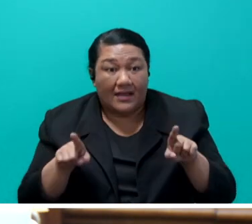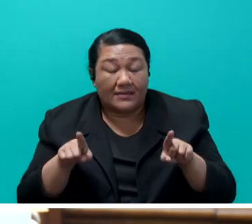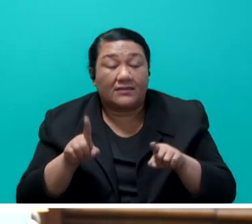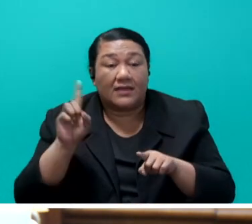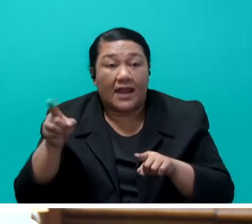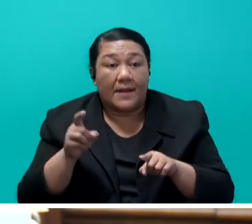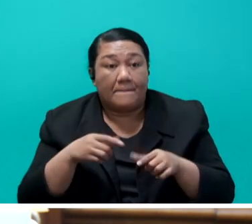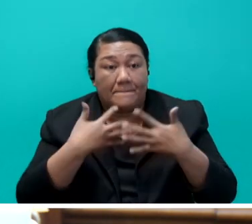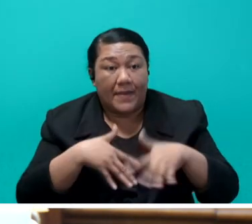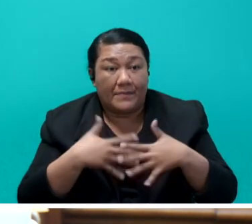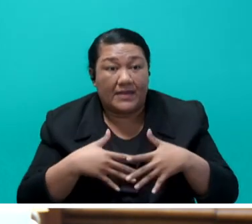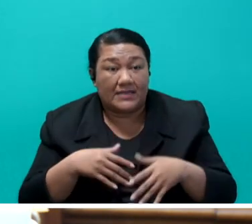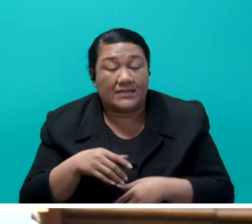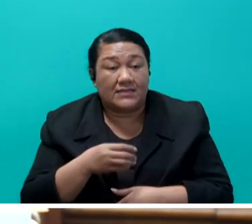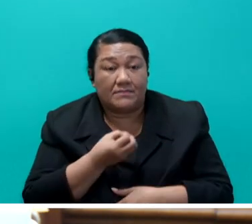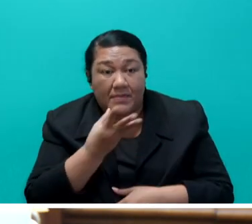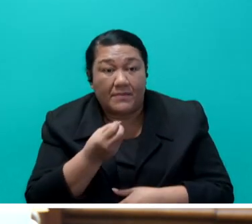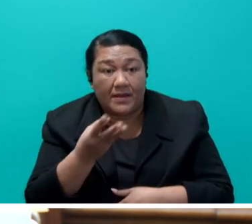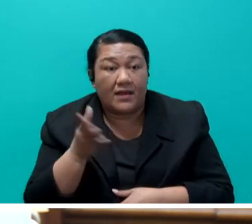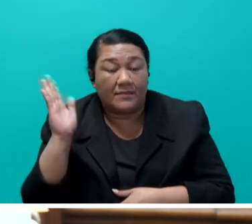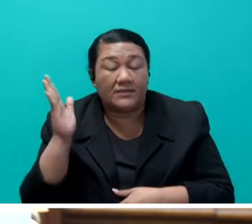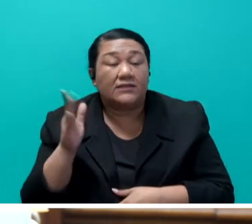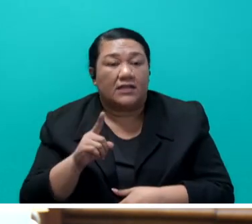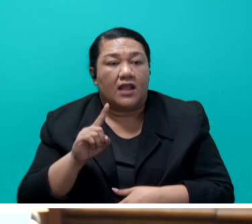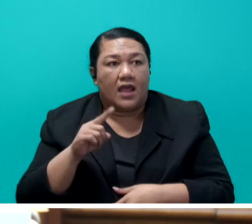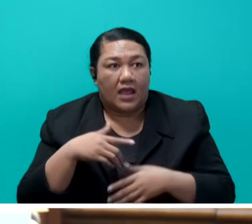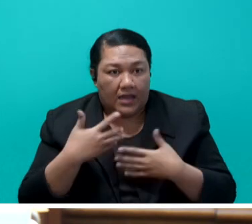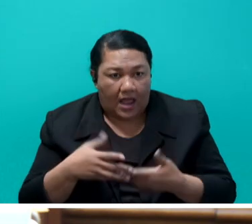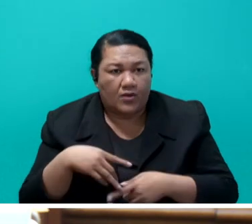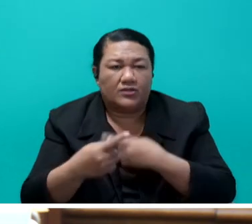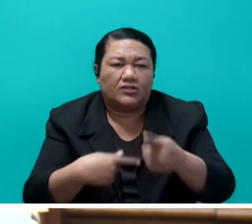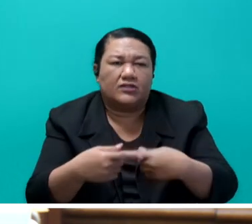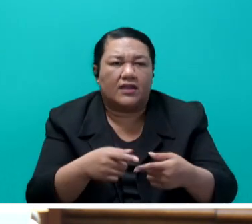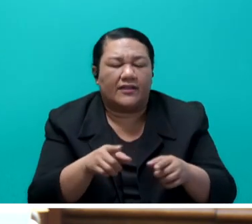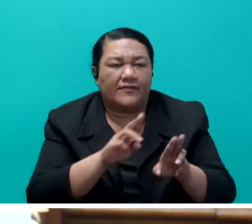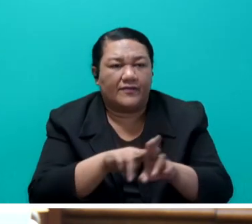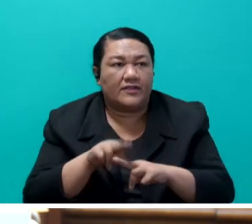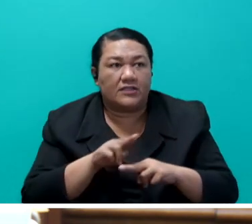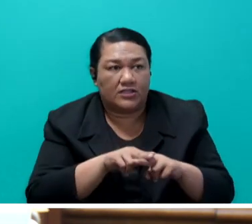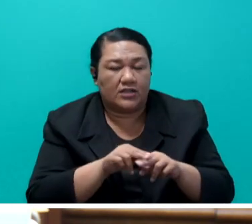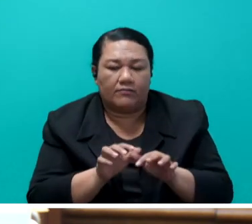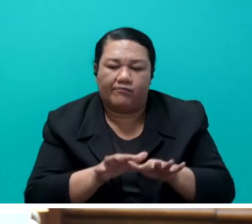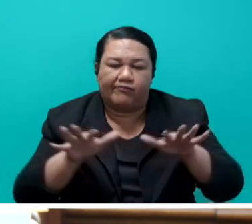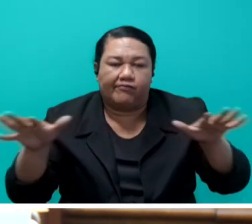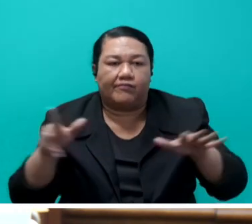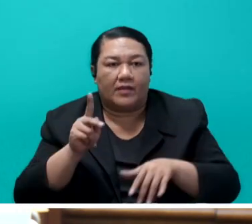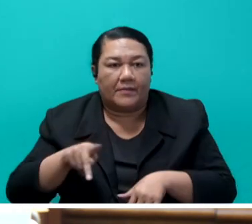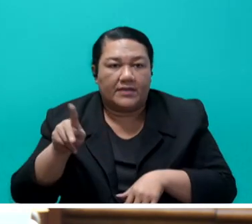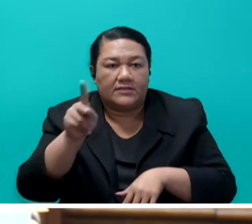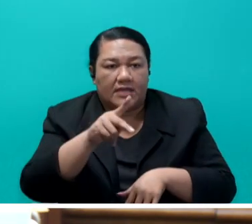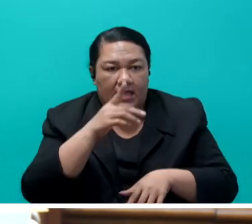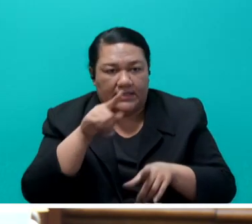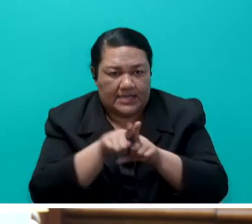issue, acknowledging the controversy it has generated in Fiji, the wider Pacific region, and